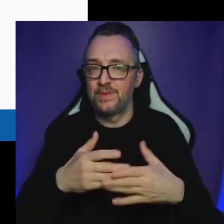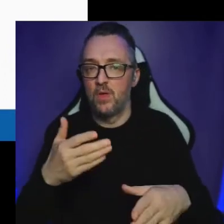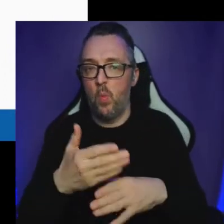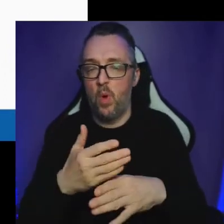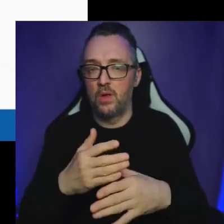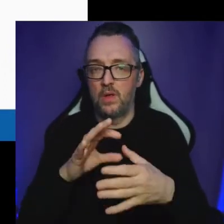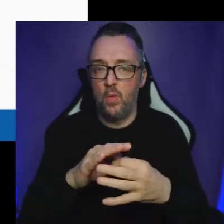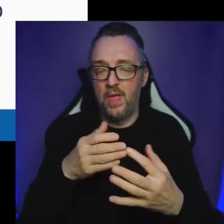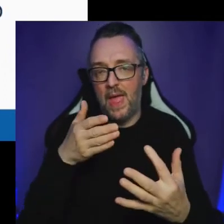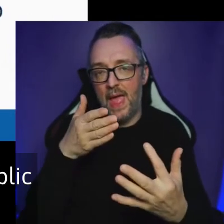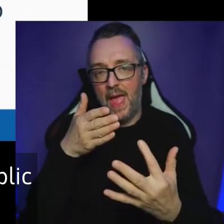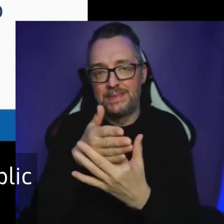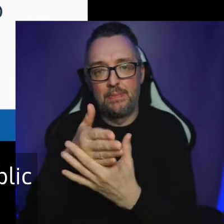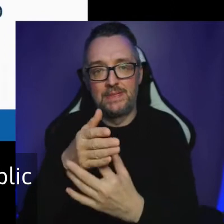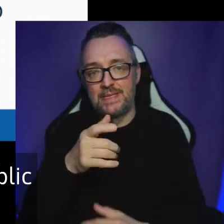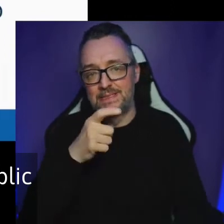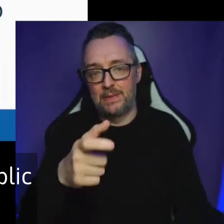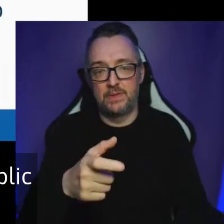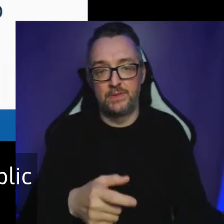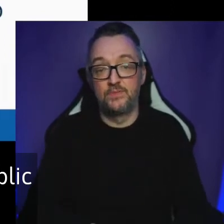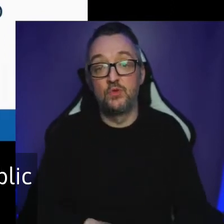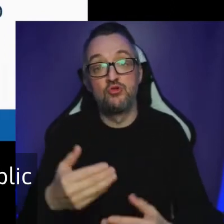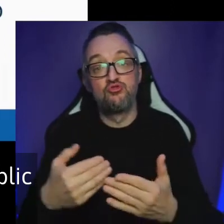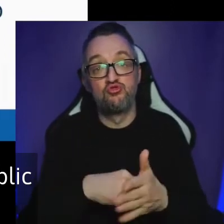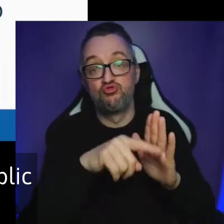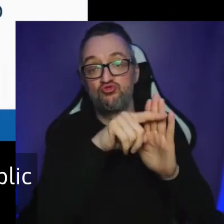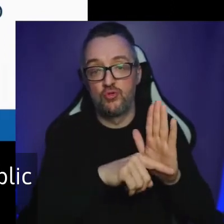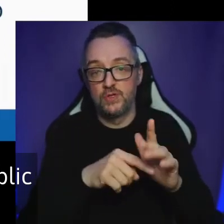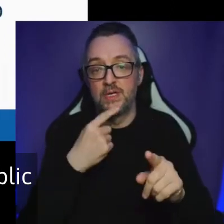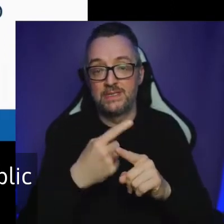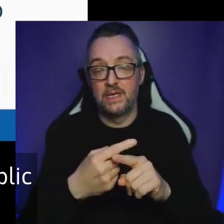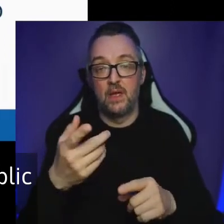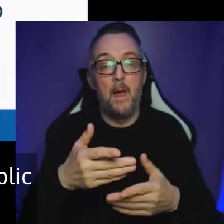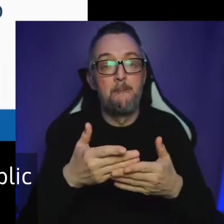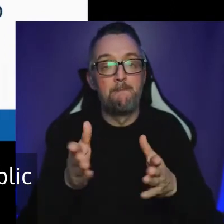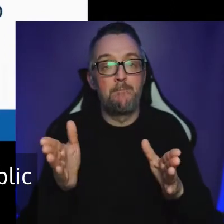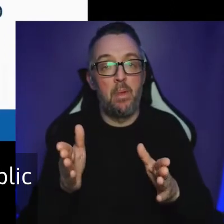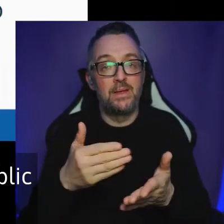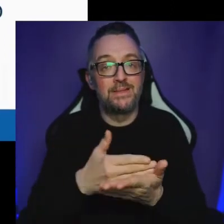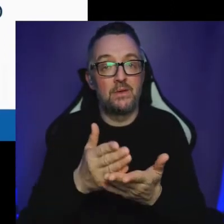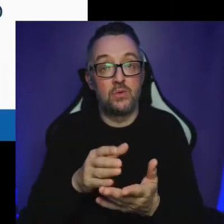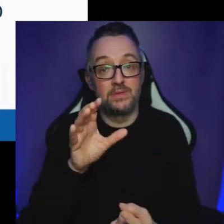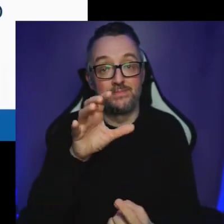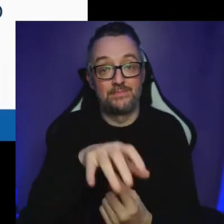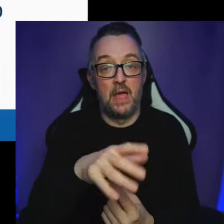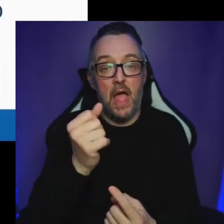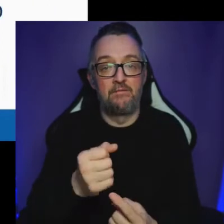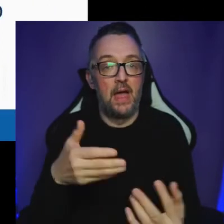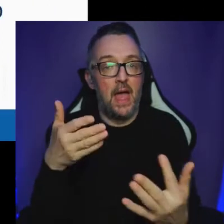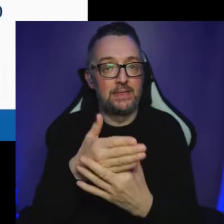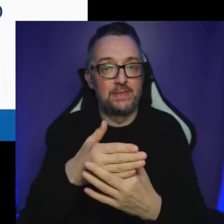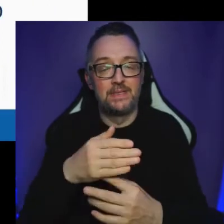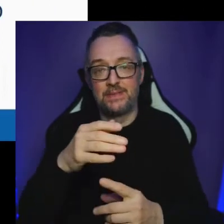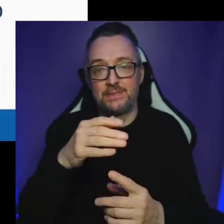an accessibility statement. So the new regulations that we've got require public sector sites to have an accessibility statement. They come